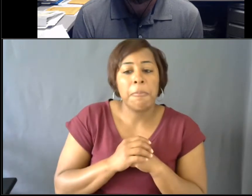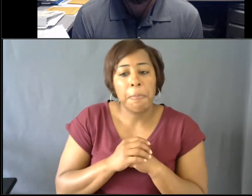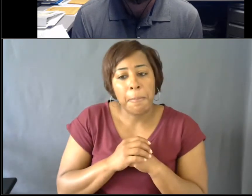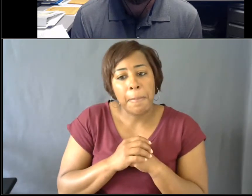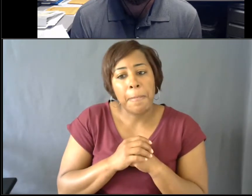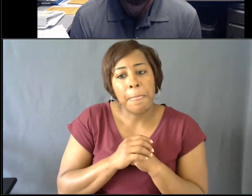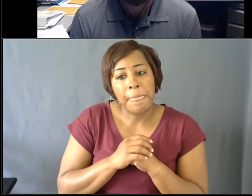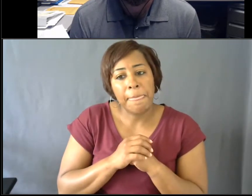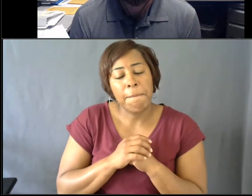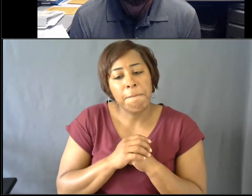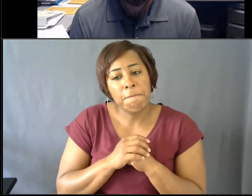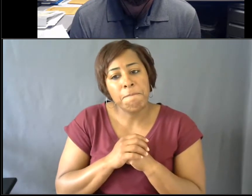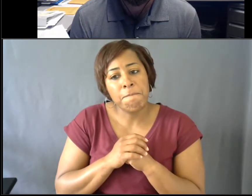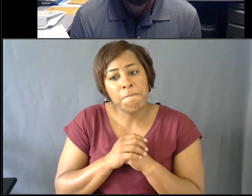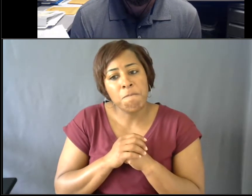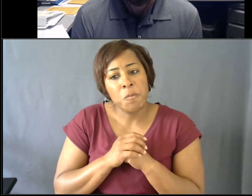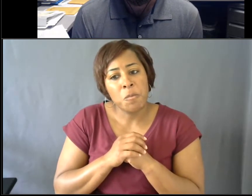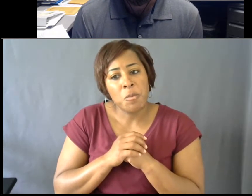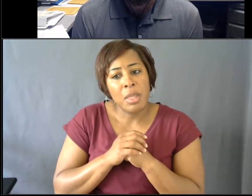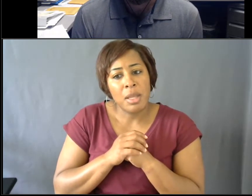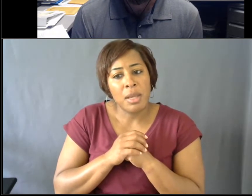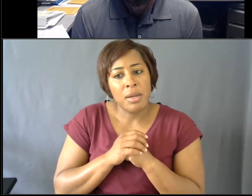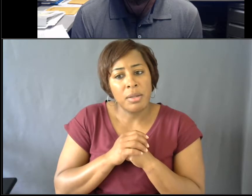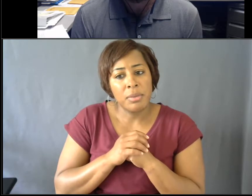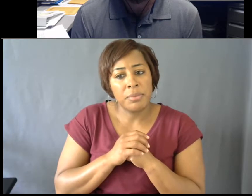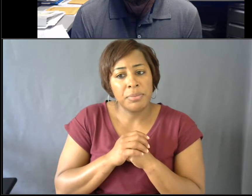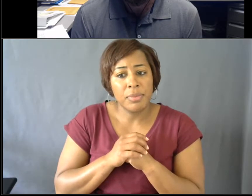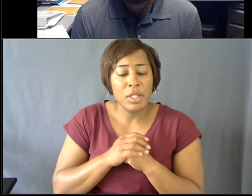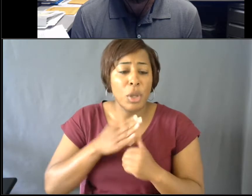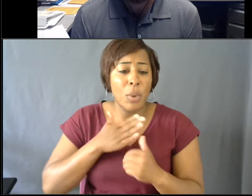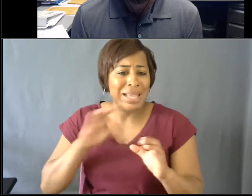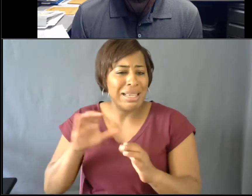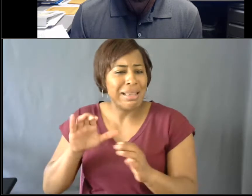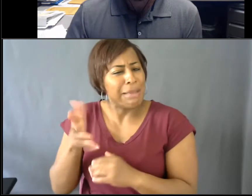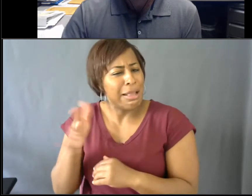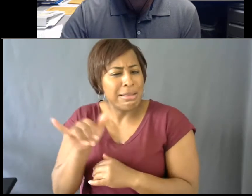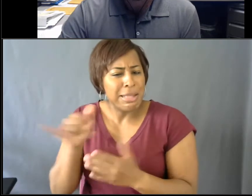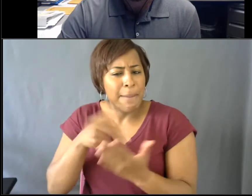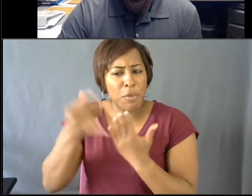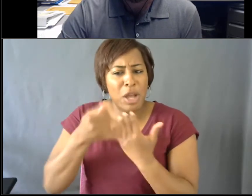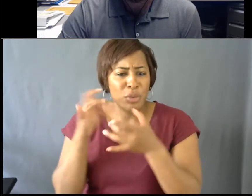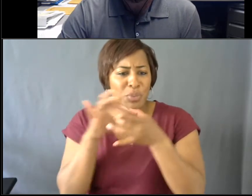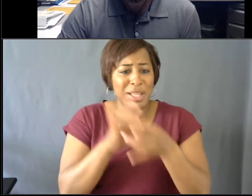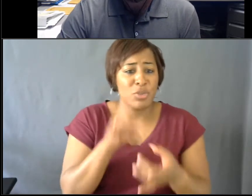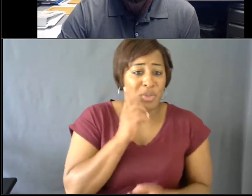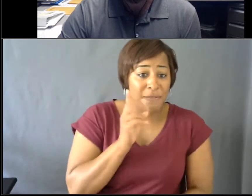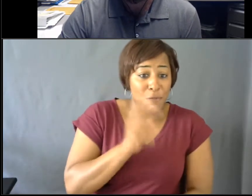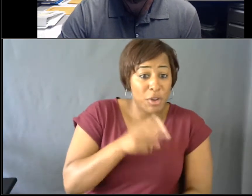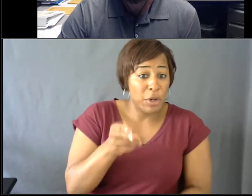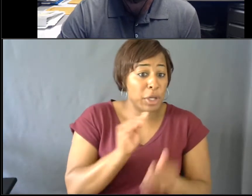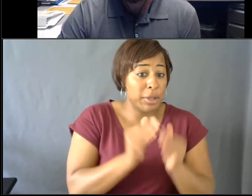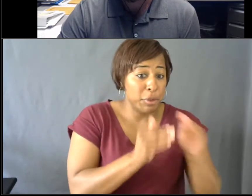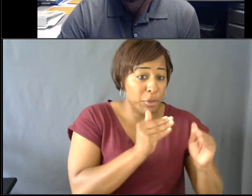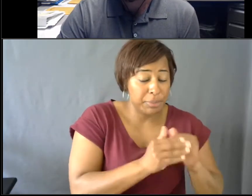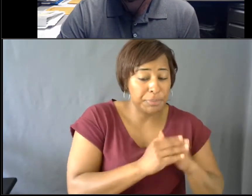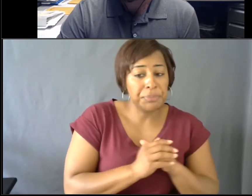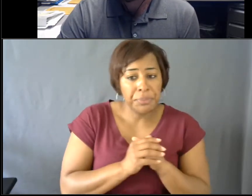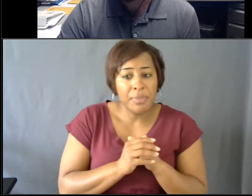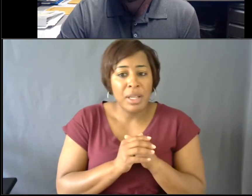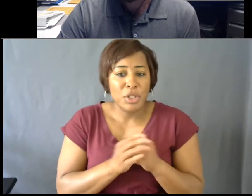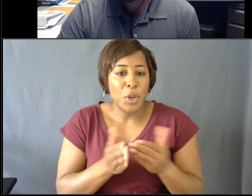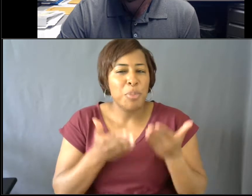project to the one with the deaf and hard of hearing population. So and presenting some of those results, I think, is how